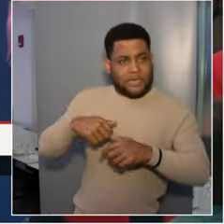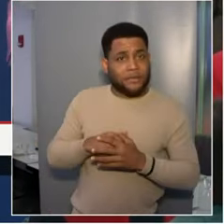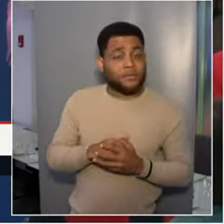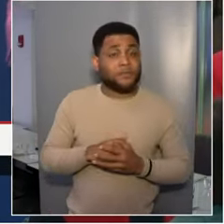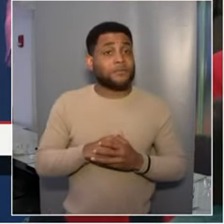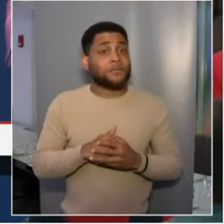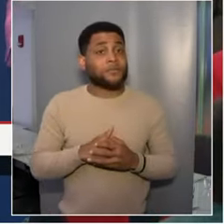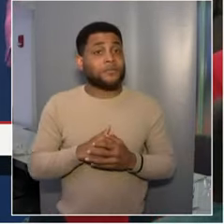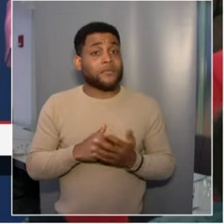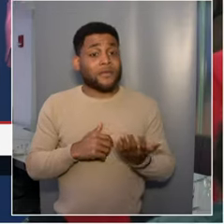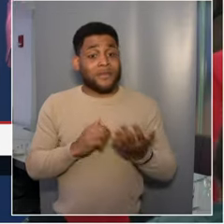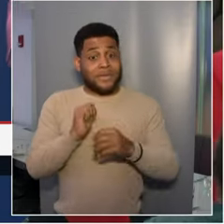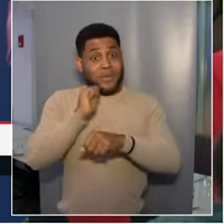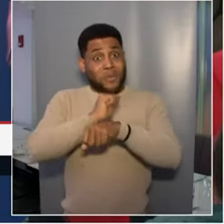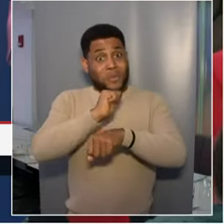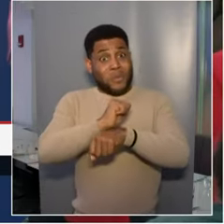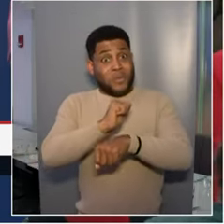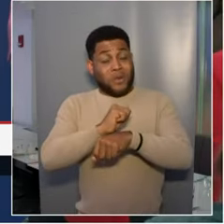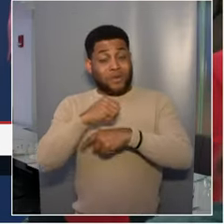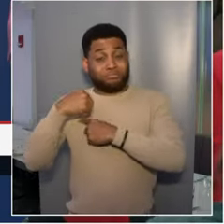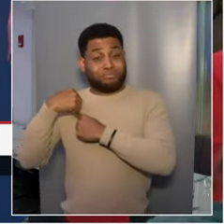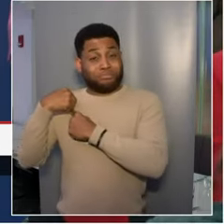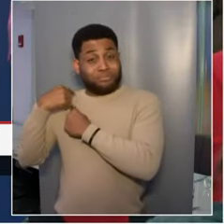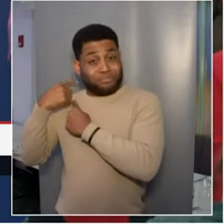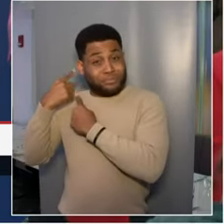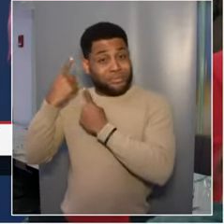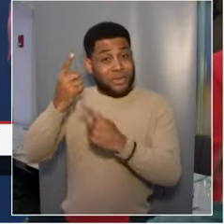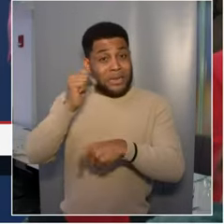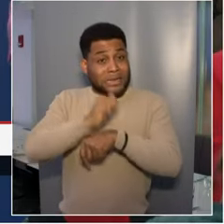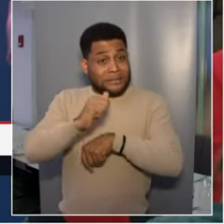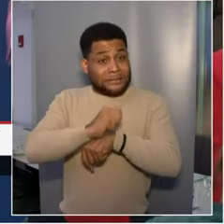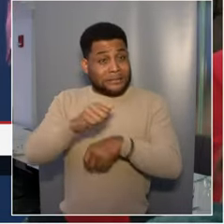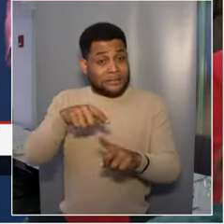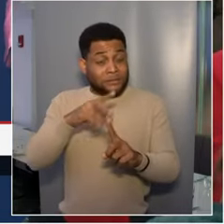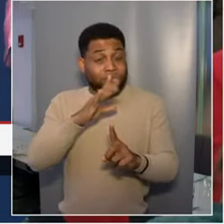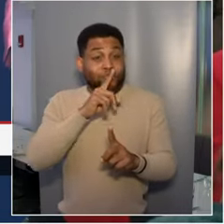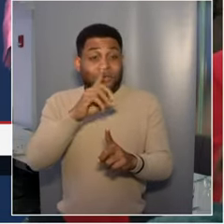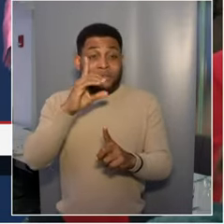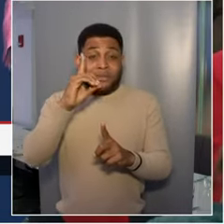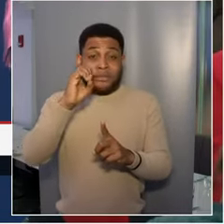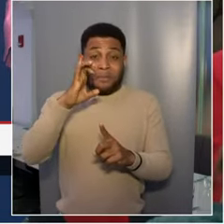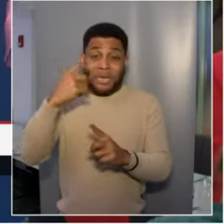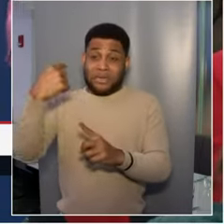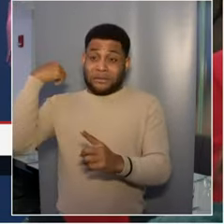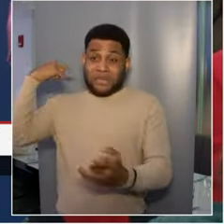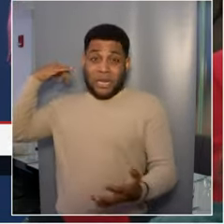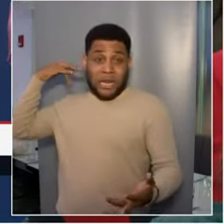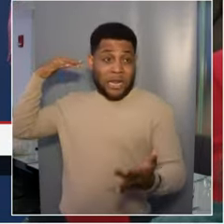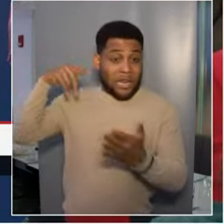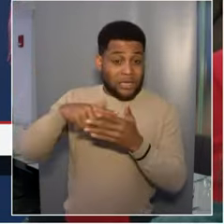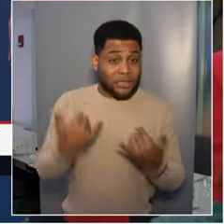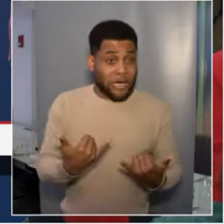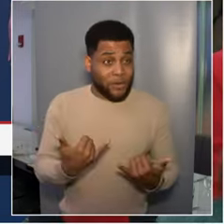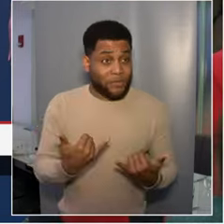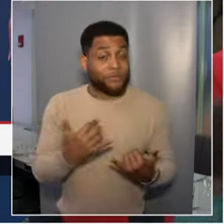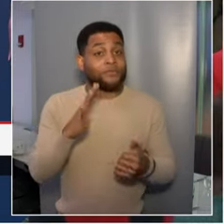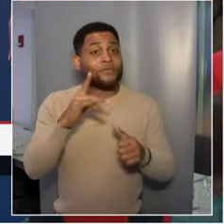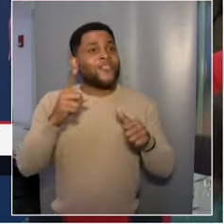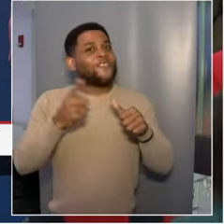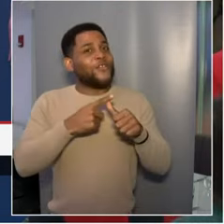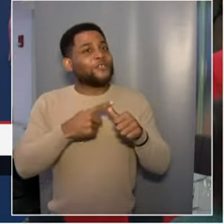has been done since December is extraordinary. First, there was the reinvention